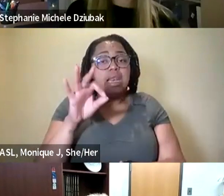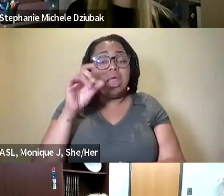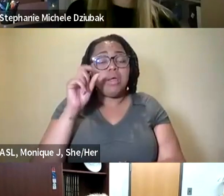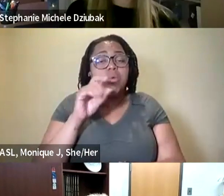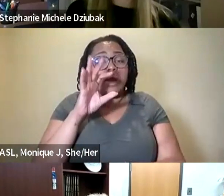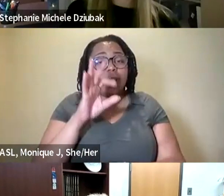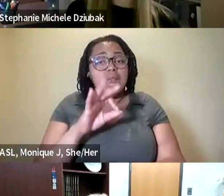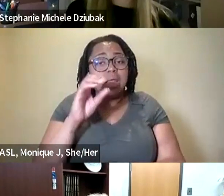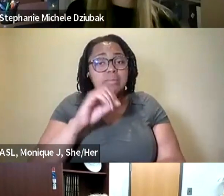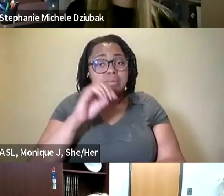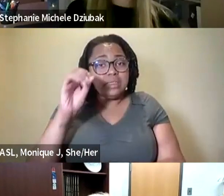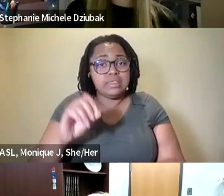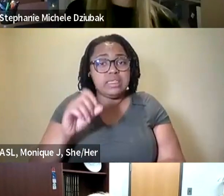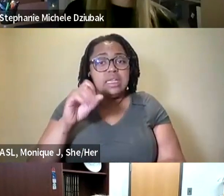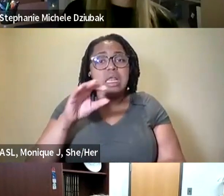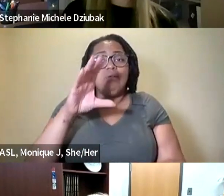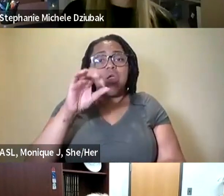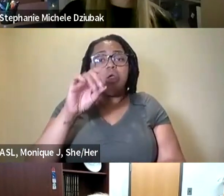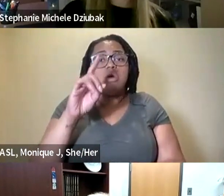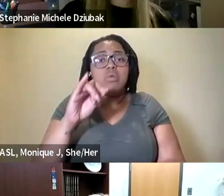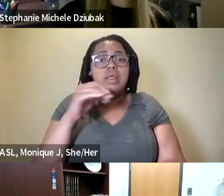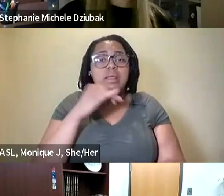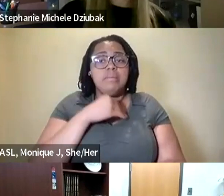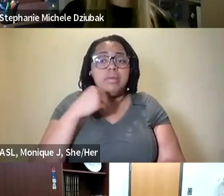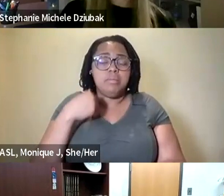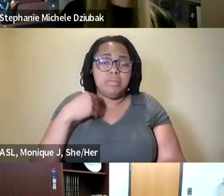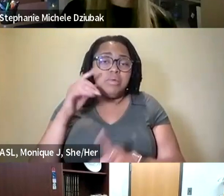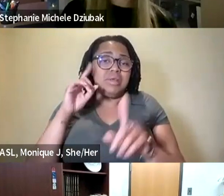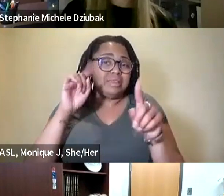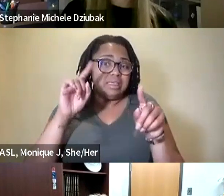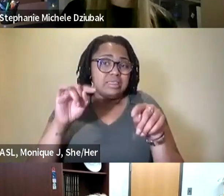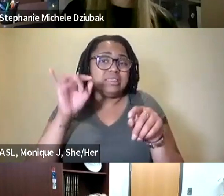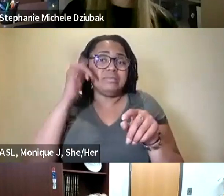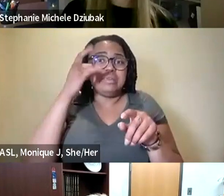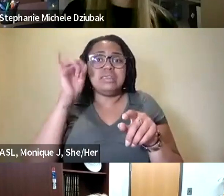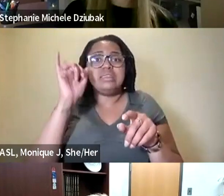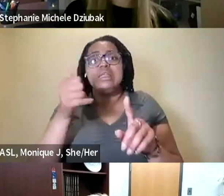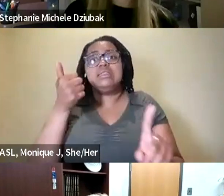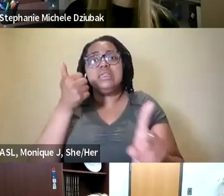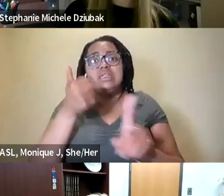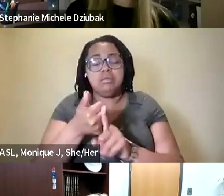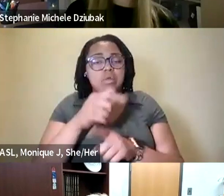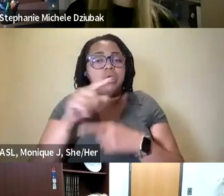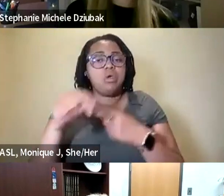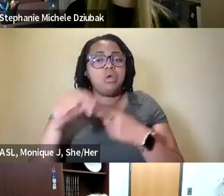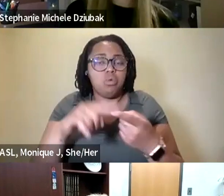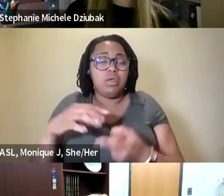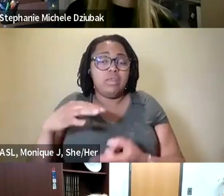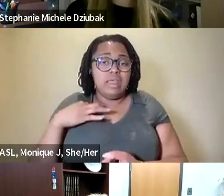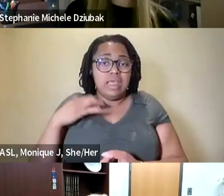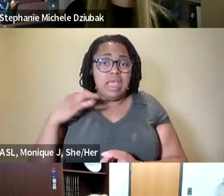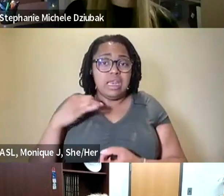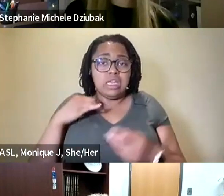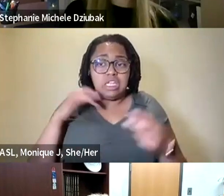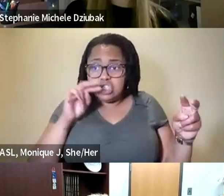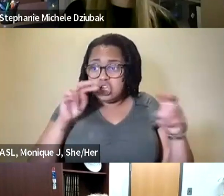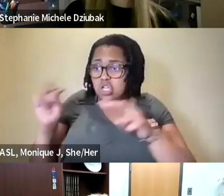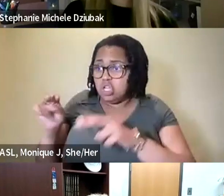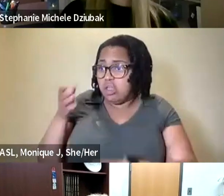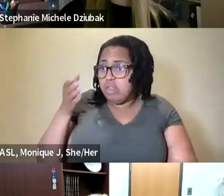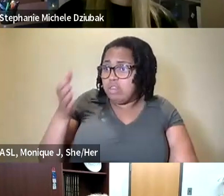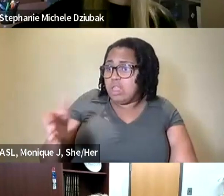99.9% Codi member attendance, because that's impact. When the candidates look out at the audience and they see